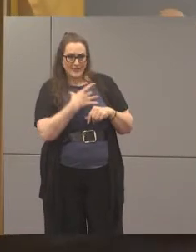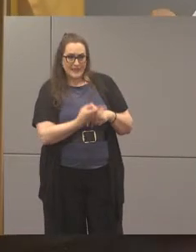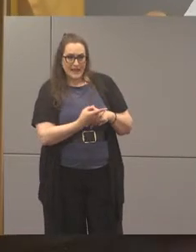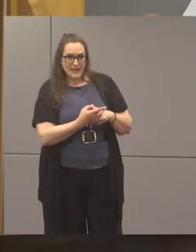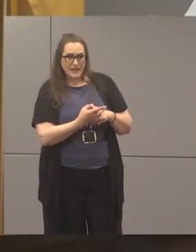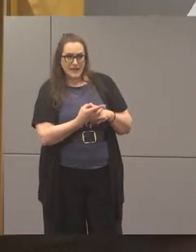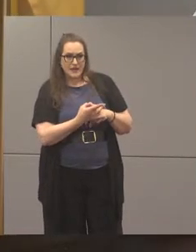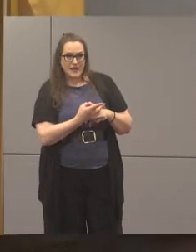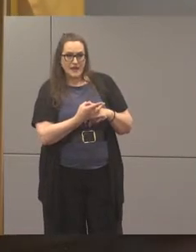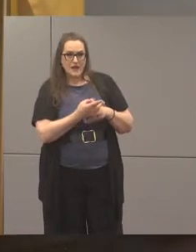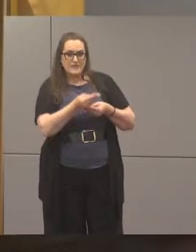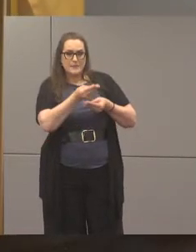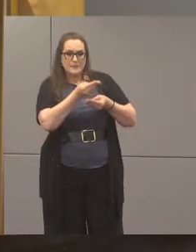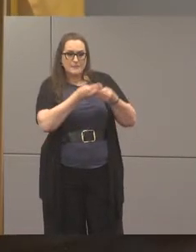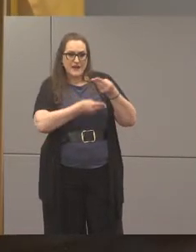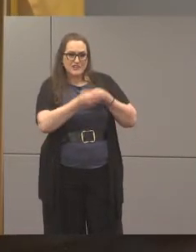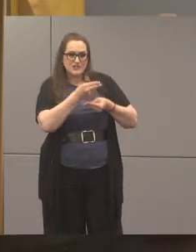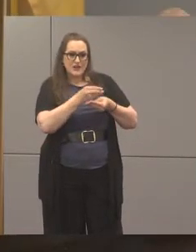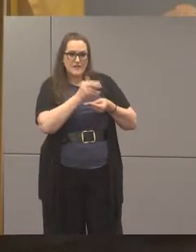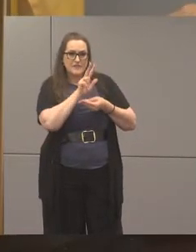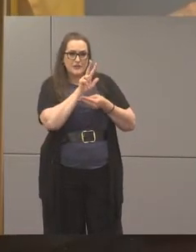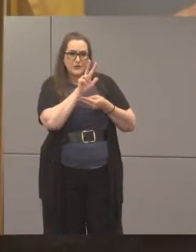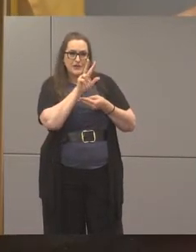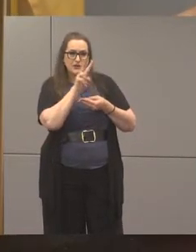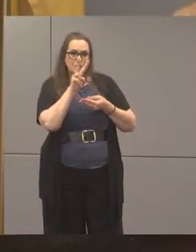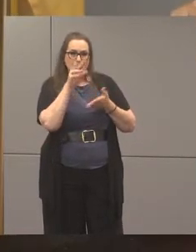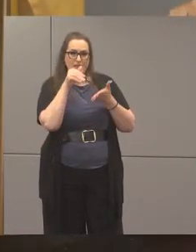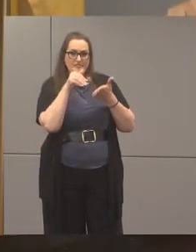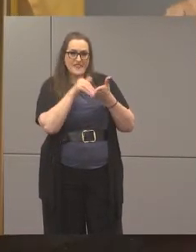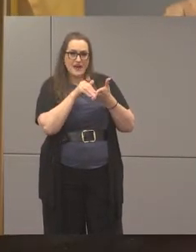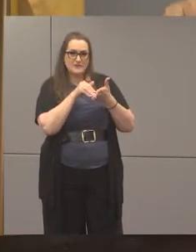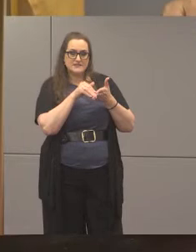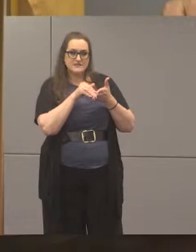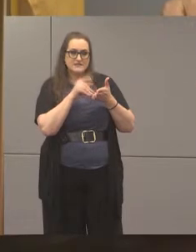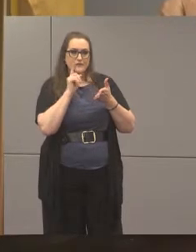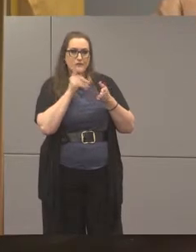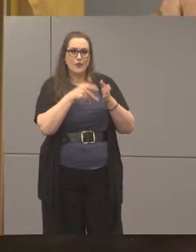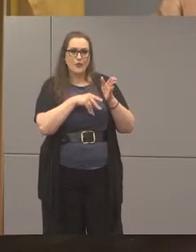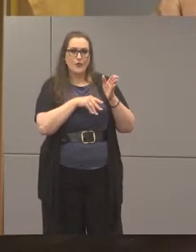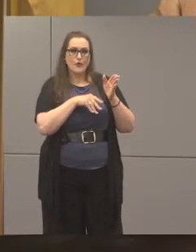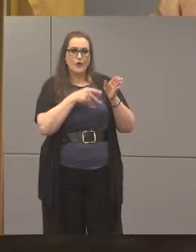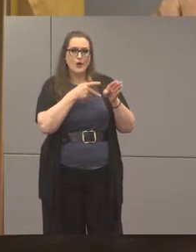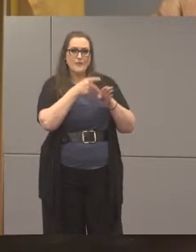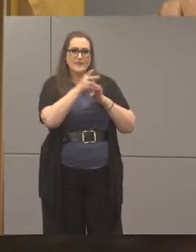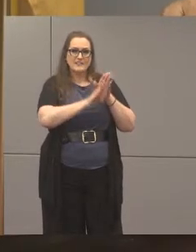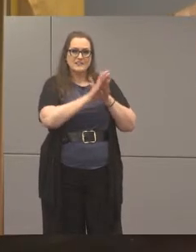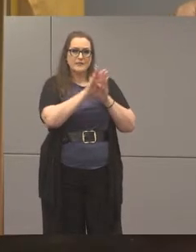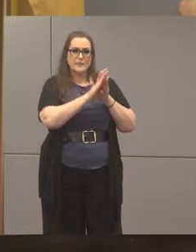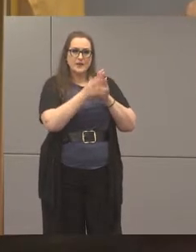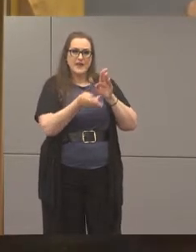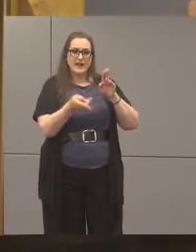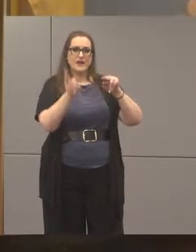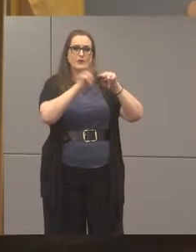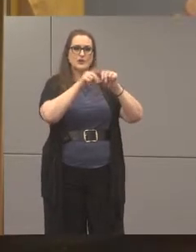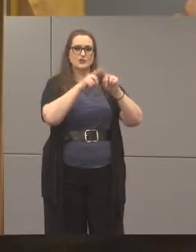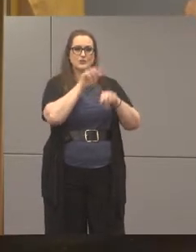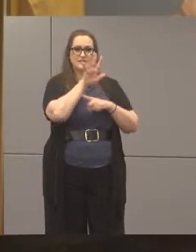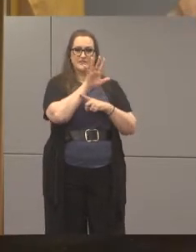the budget of 32,000 in professional development moved up to